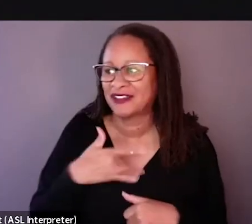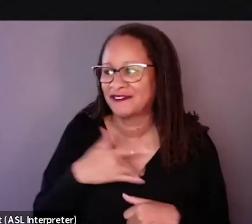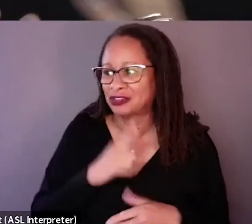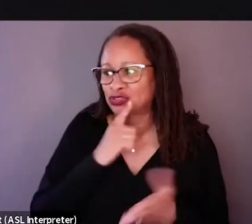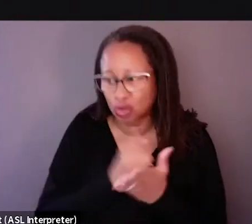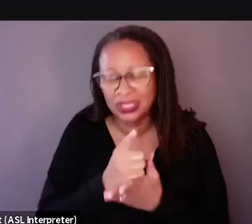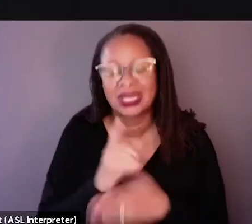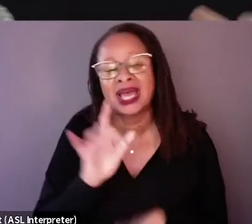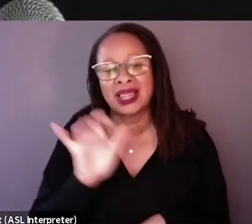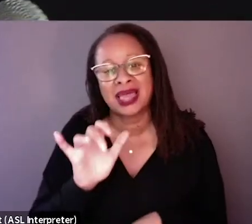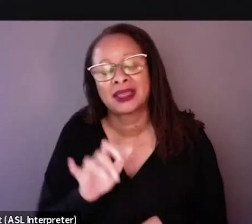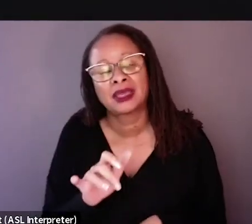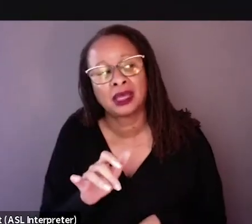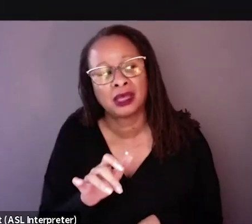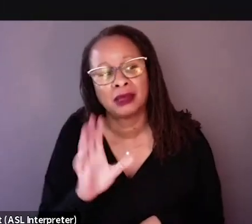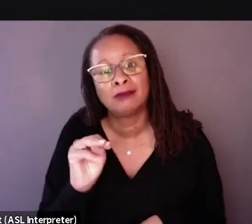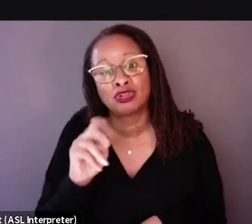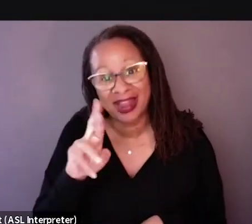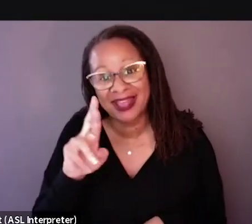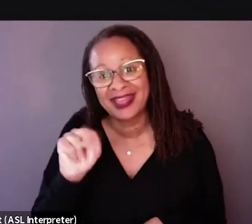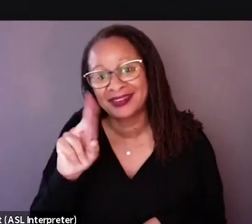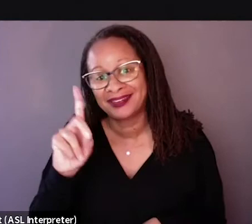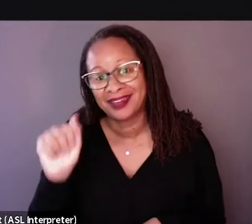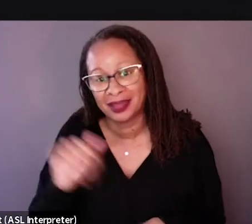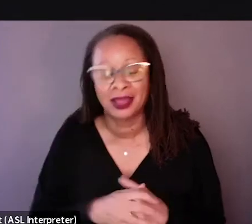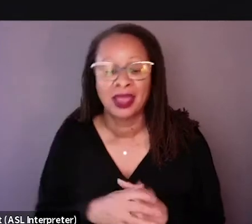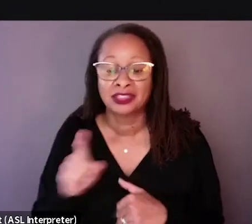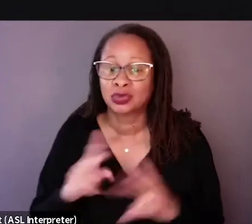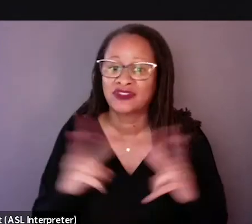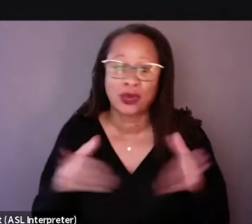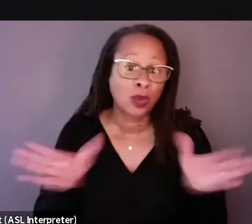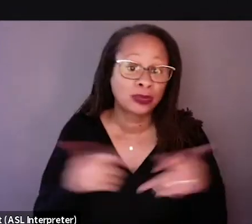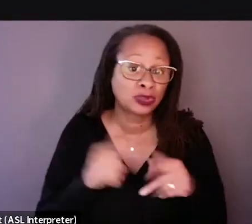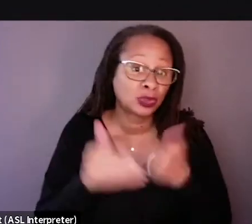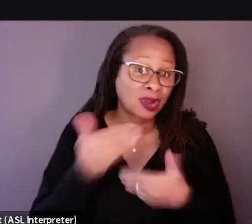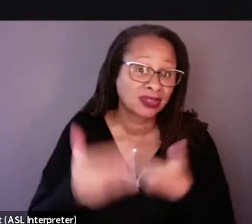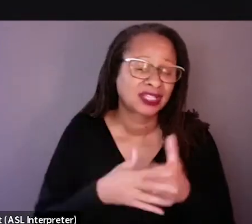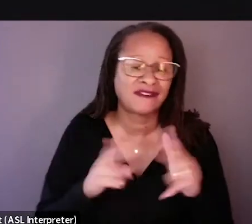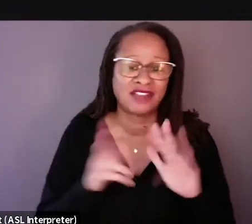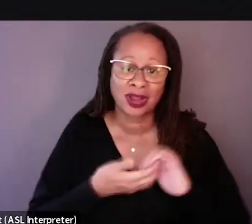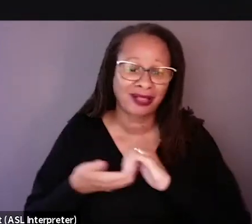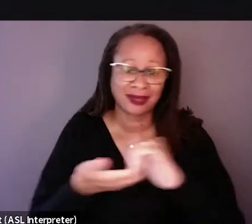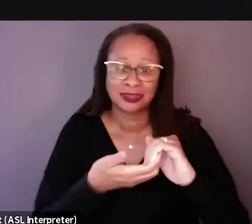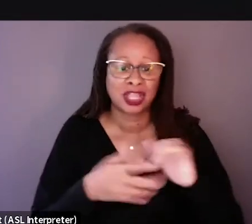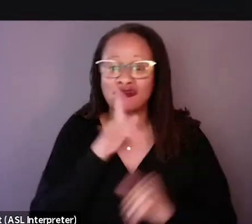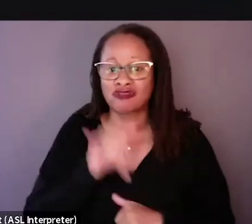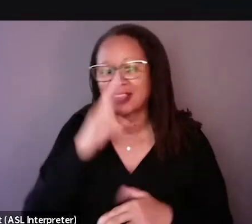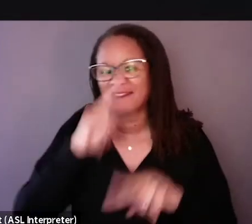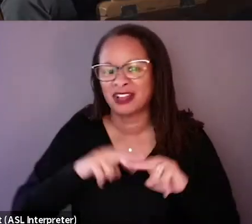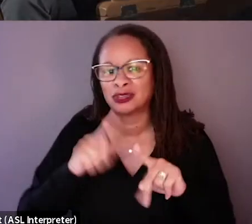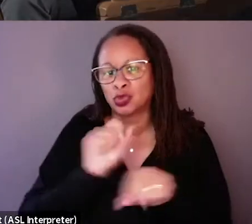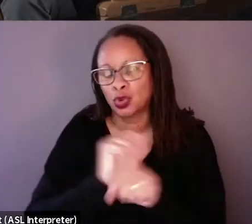Miranda. So things like that did help to focus the process, but she was incredibly open and very collaborative and really fun to work